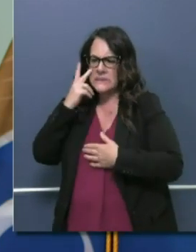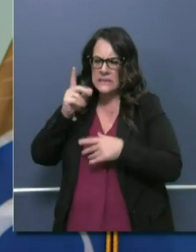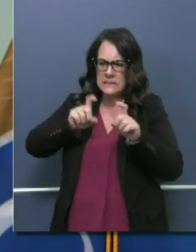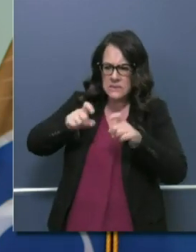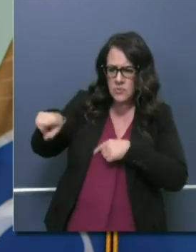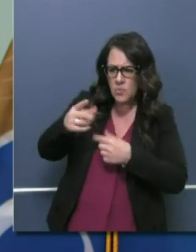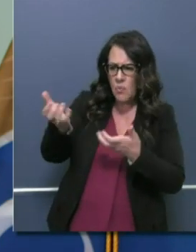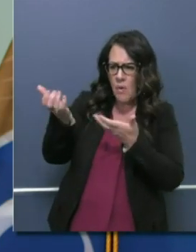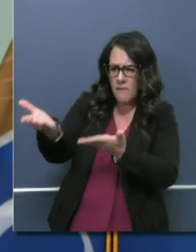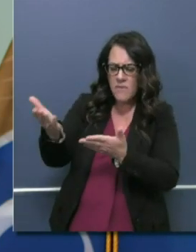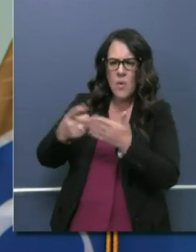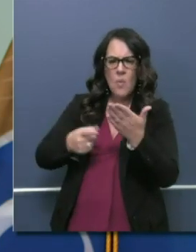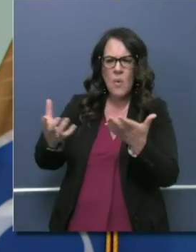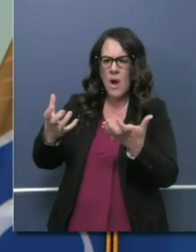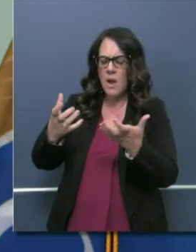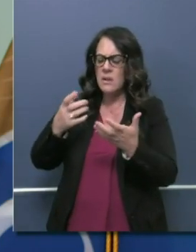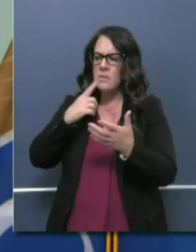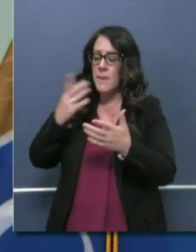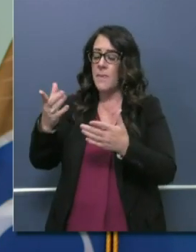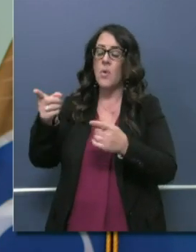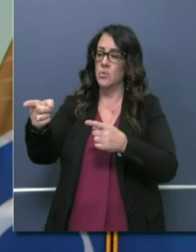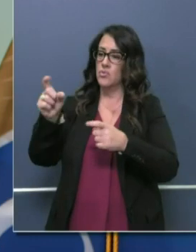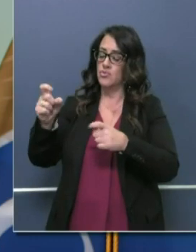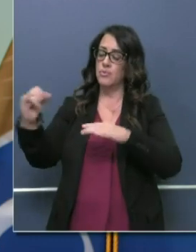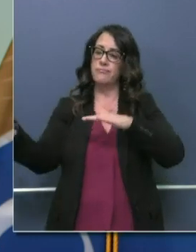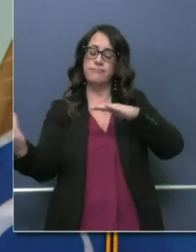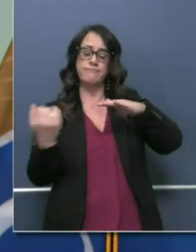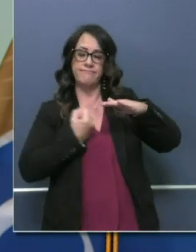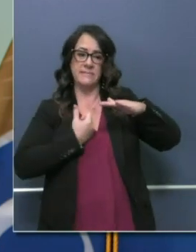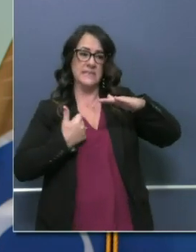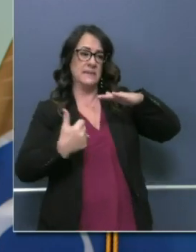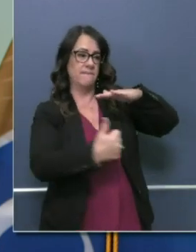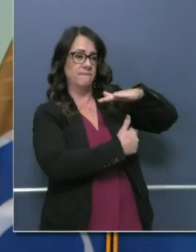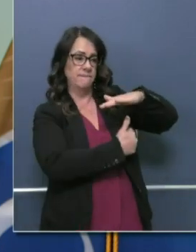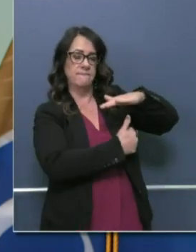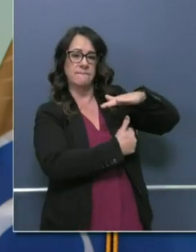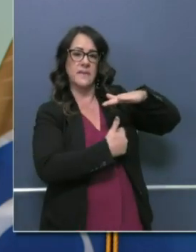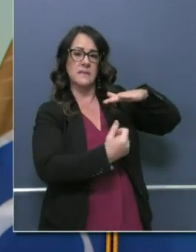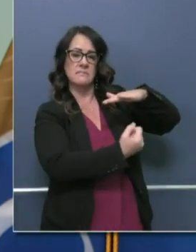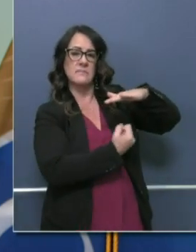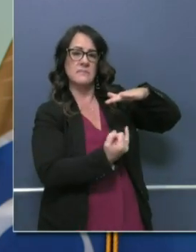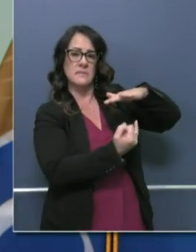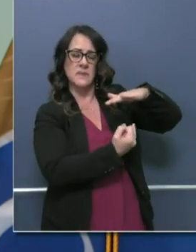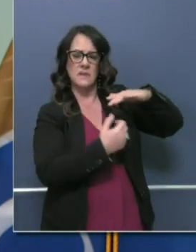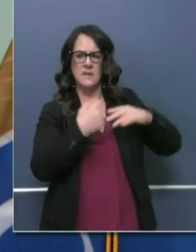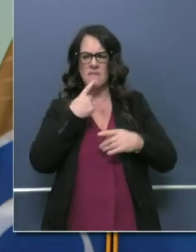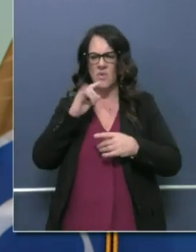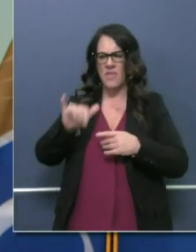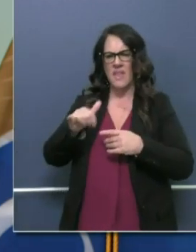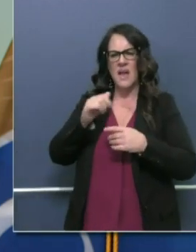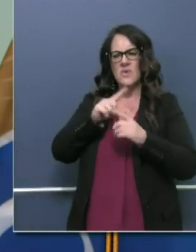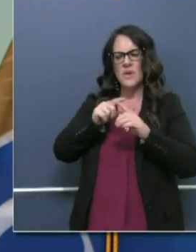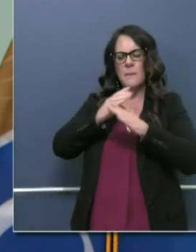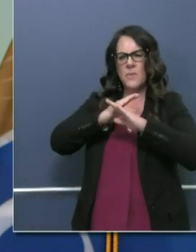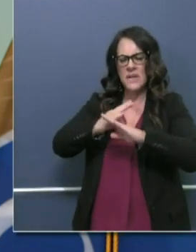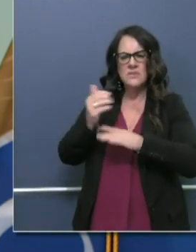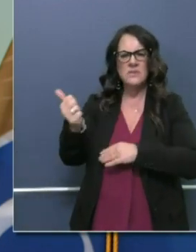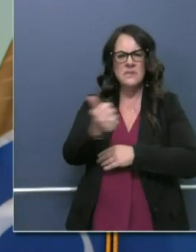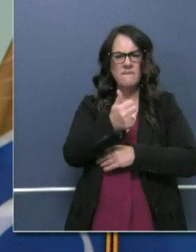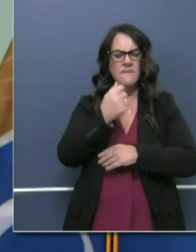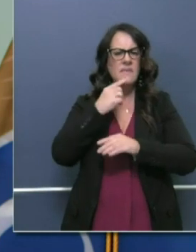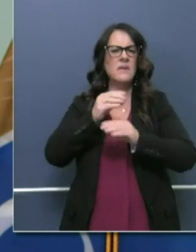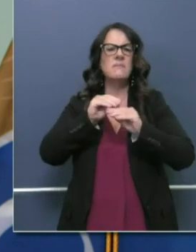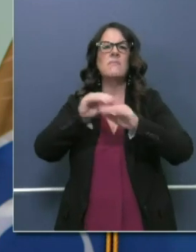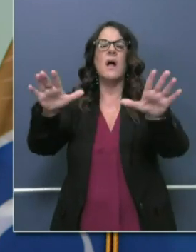so on and so on. Begin to isolate individuals, quarantine individuals. This is all foundational so that we can more